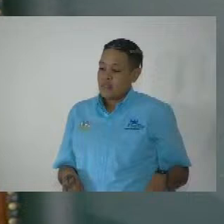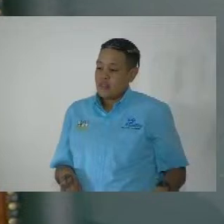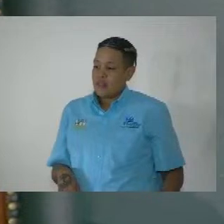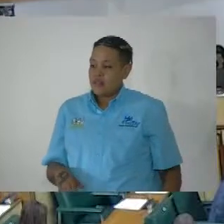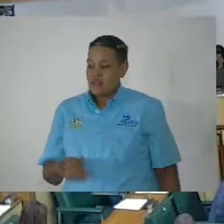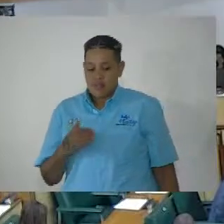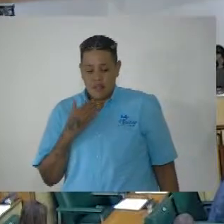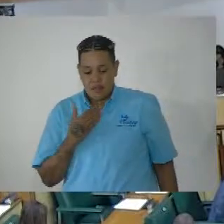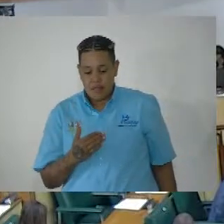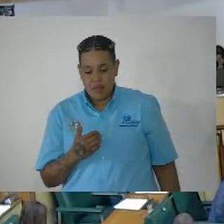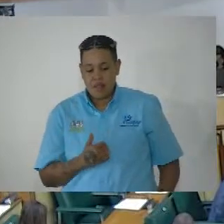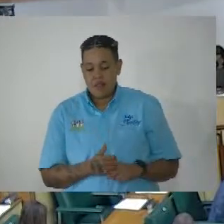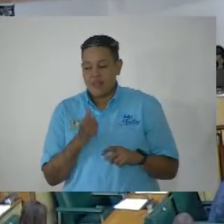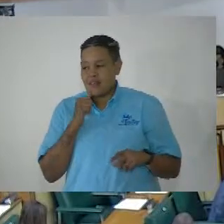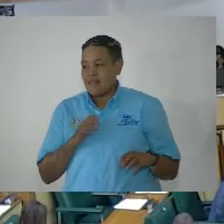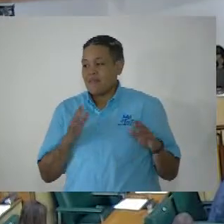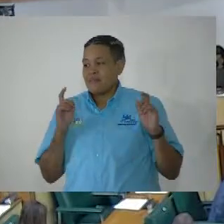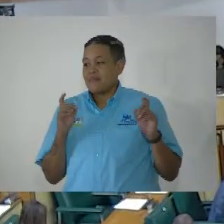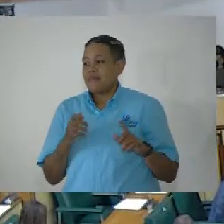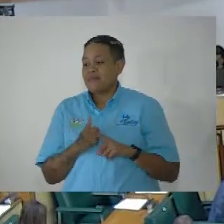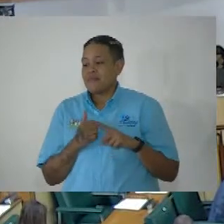Thank you, Madam Speaker.